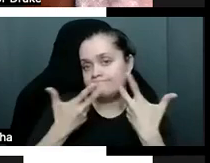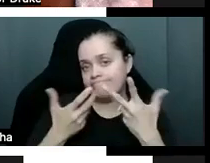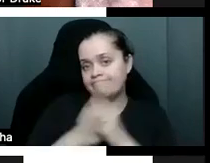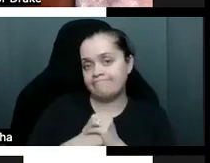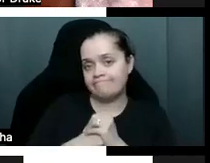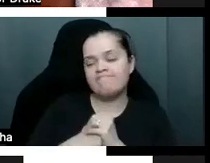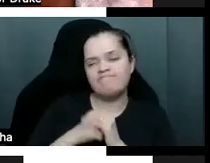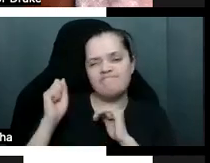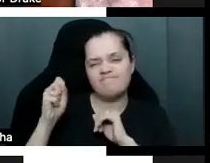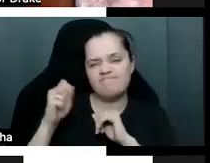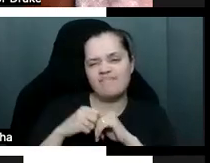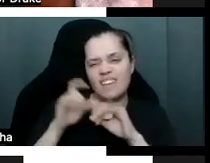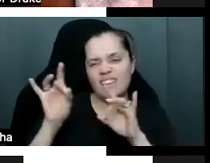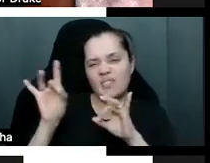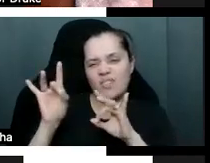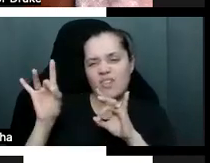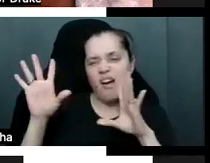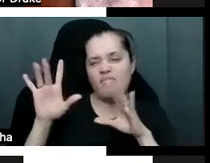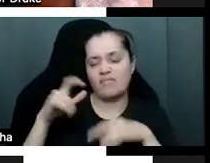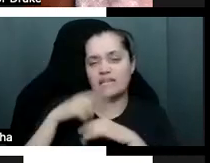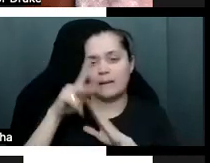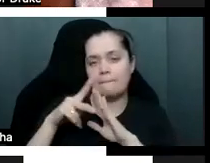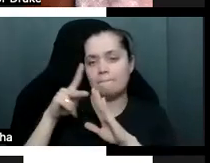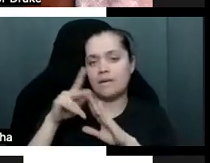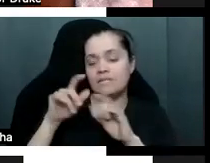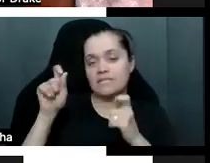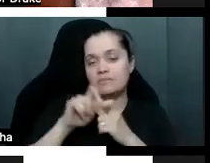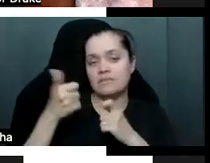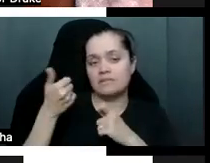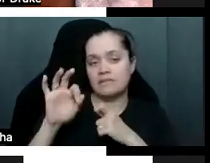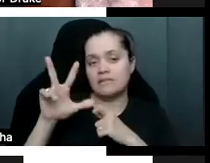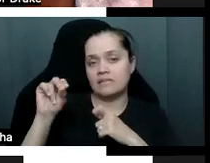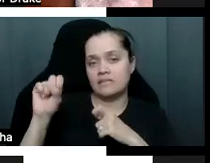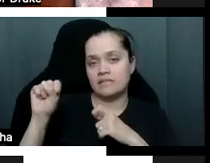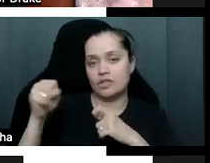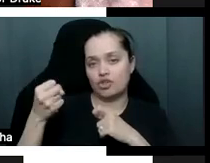Yeah, these were bad times, especially in the 1930s.